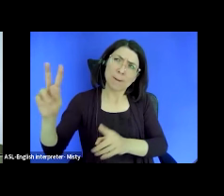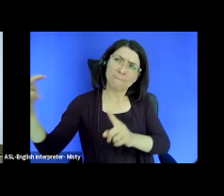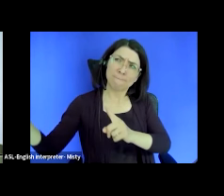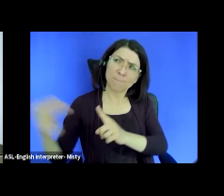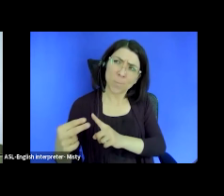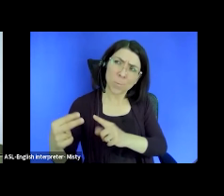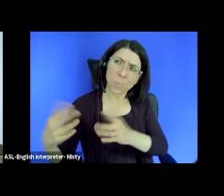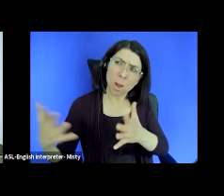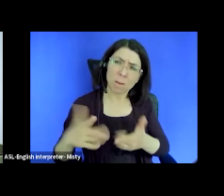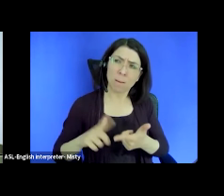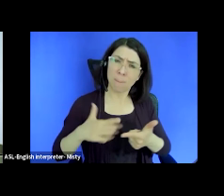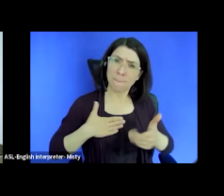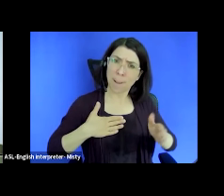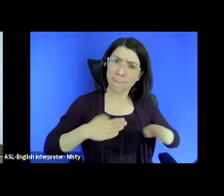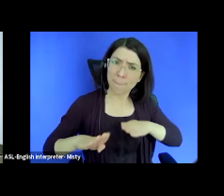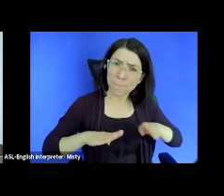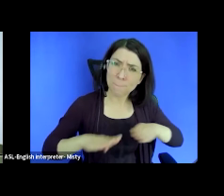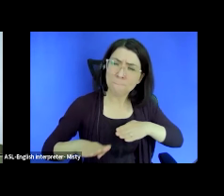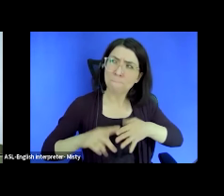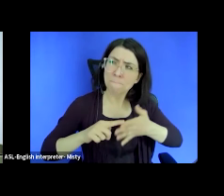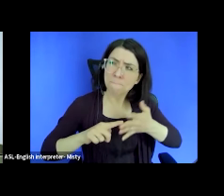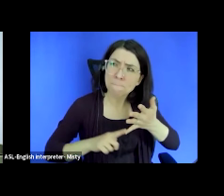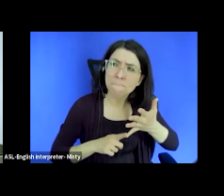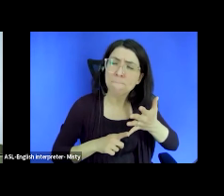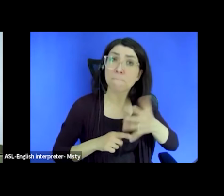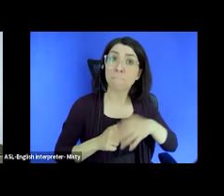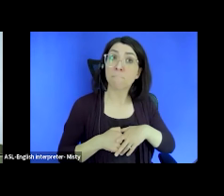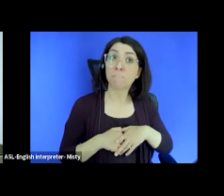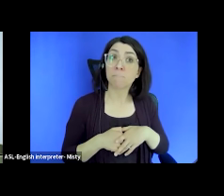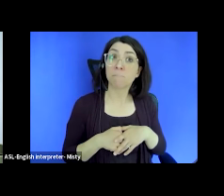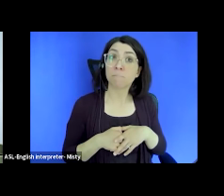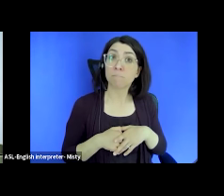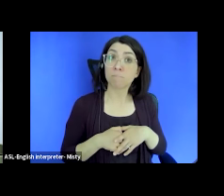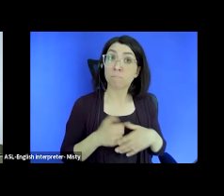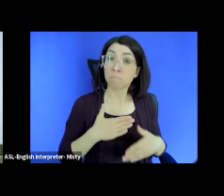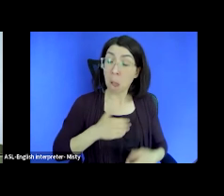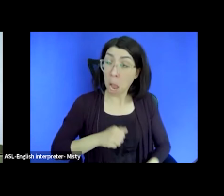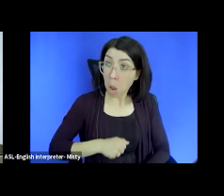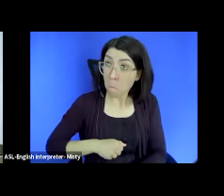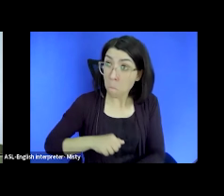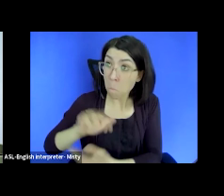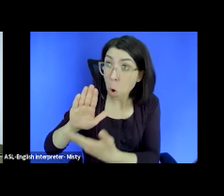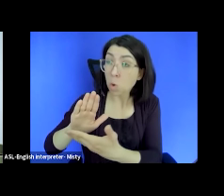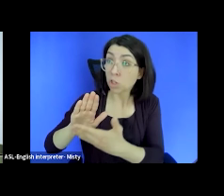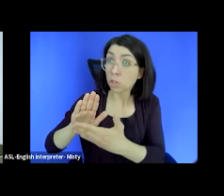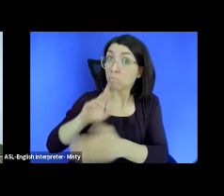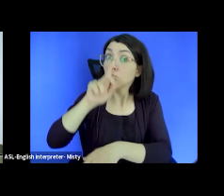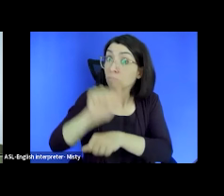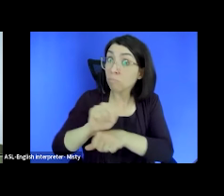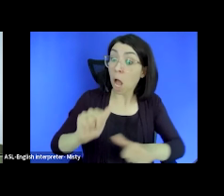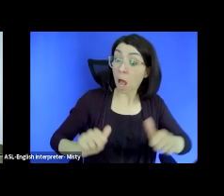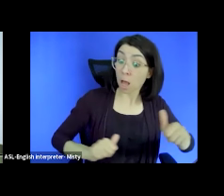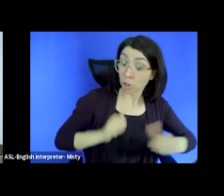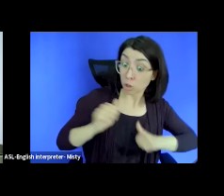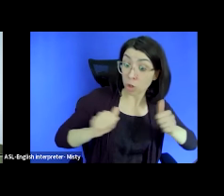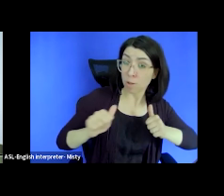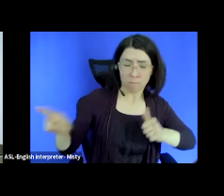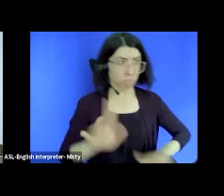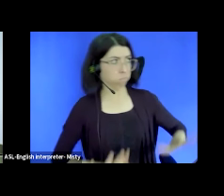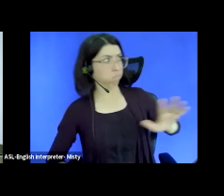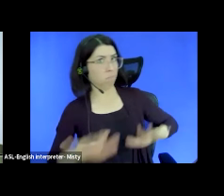taken, to determine whether if they were surprised by your assertive behavior because your behavior was truly assertive, or perhaps